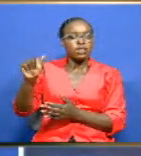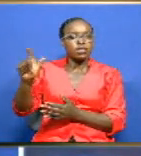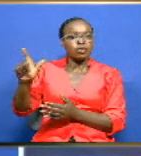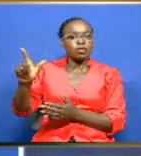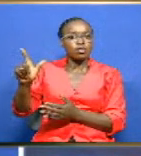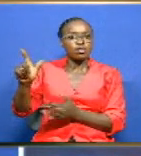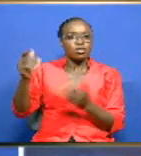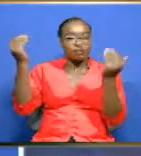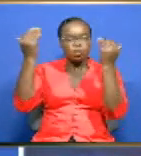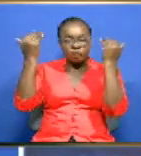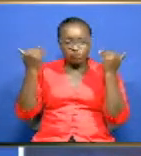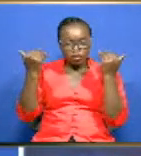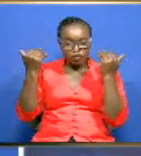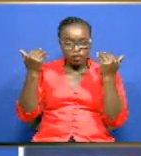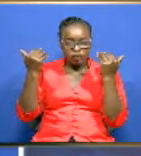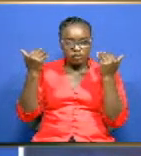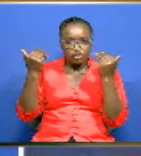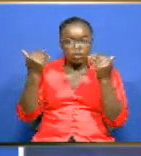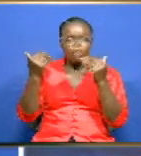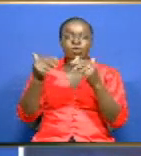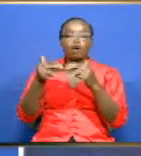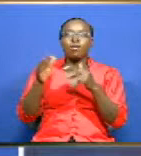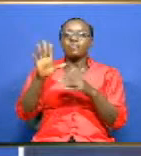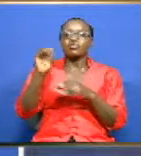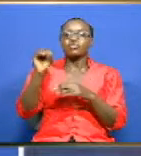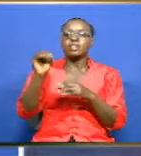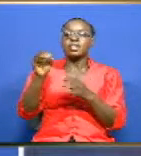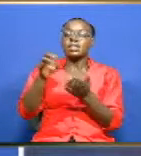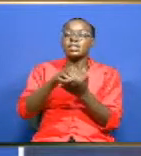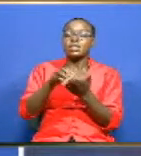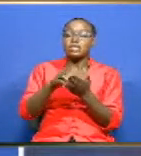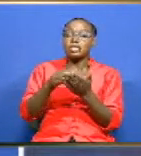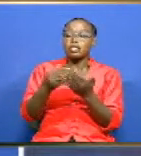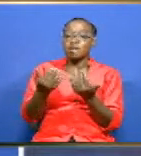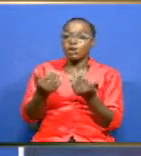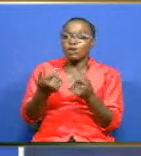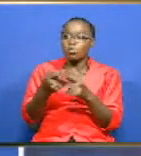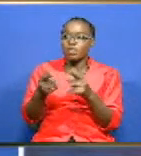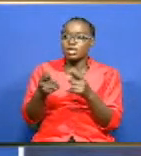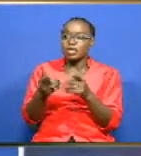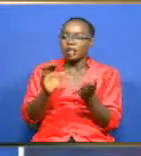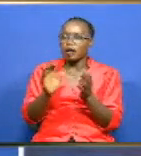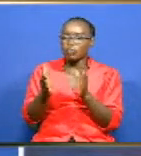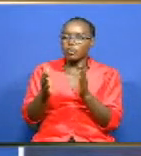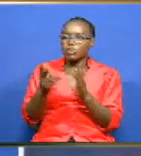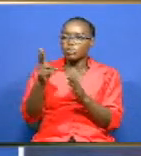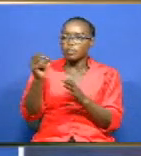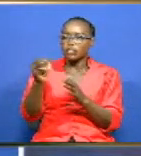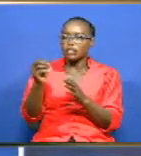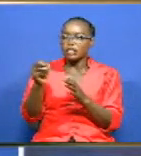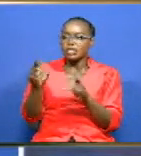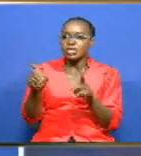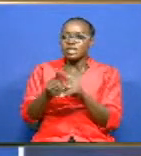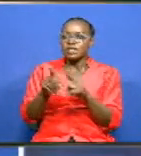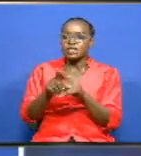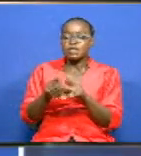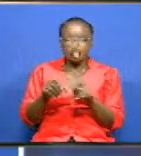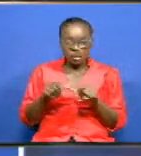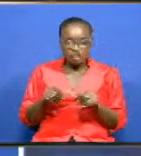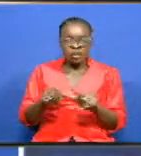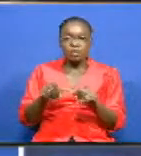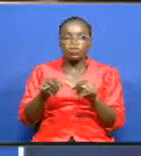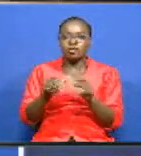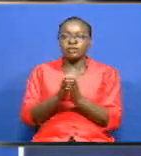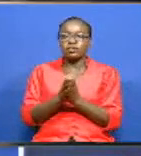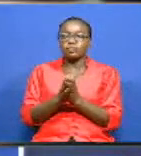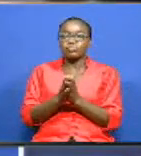settled in excess of 50 cases so far, but we have close to 20 of them still in litigation. As